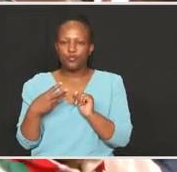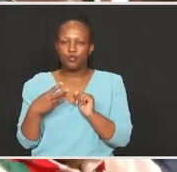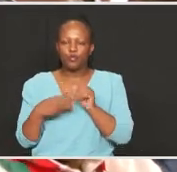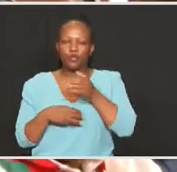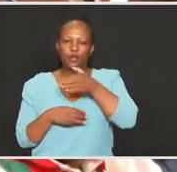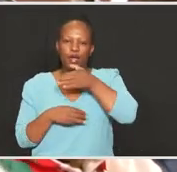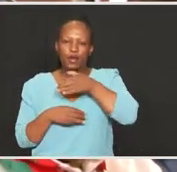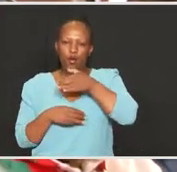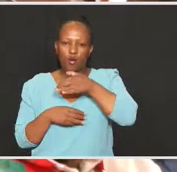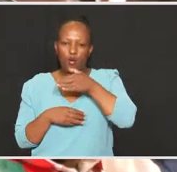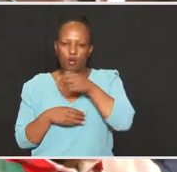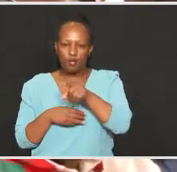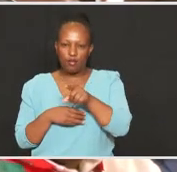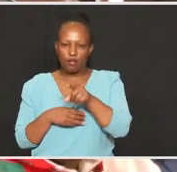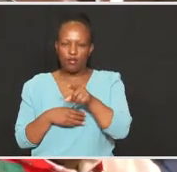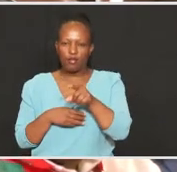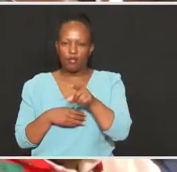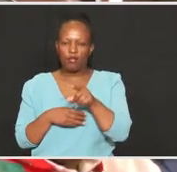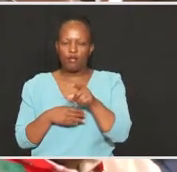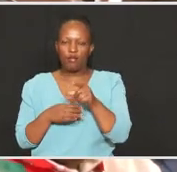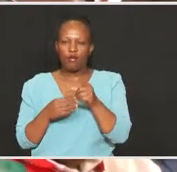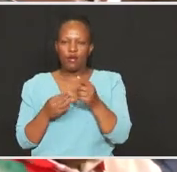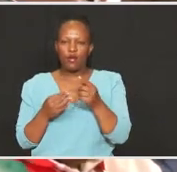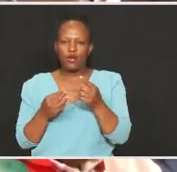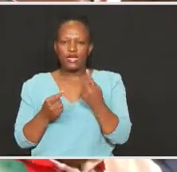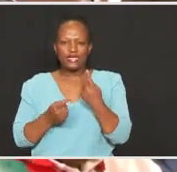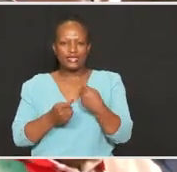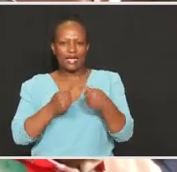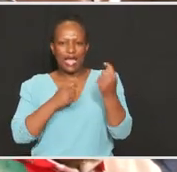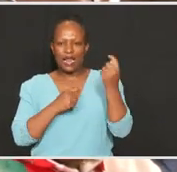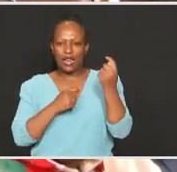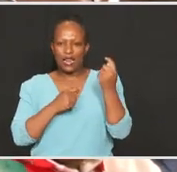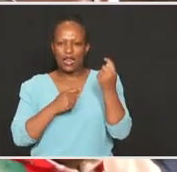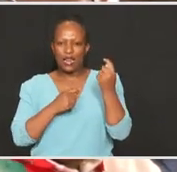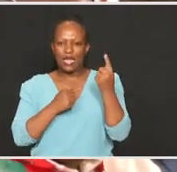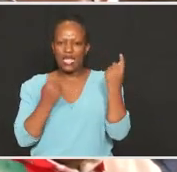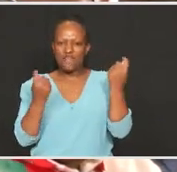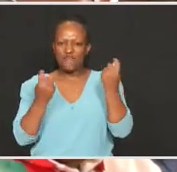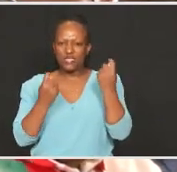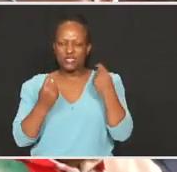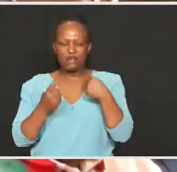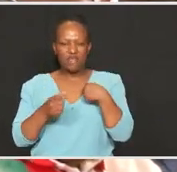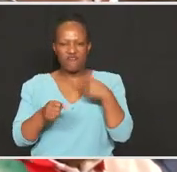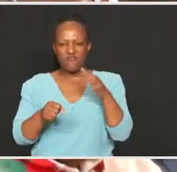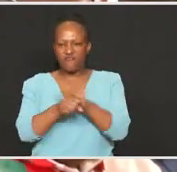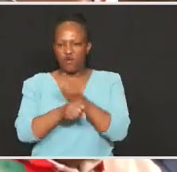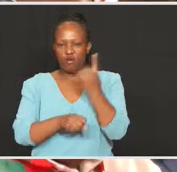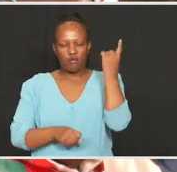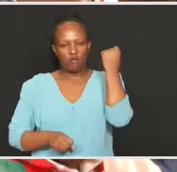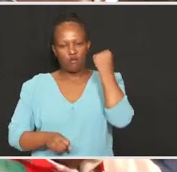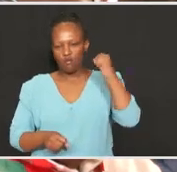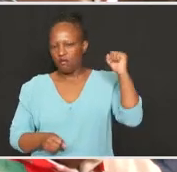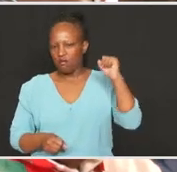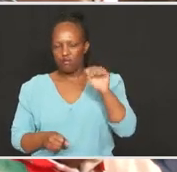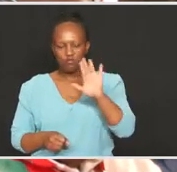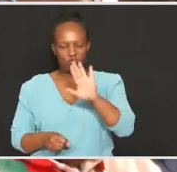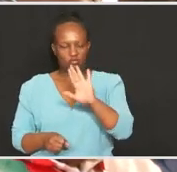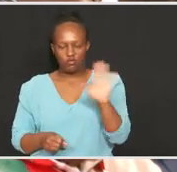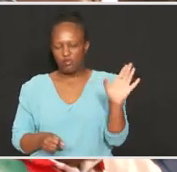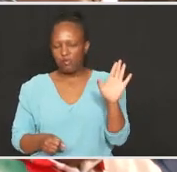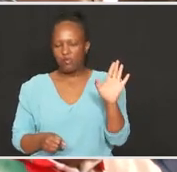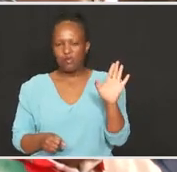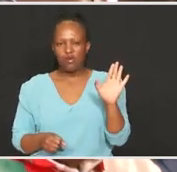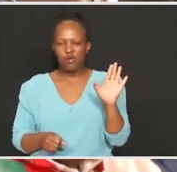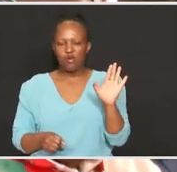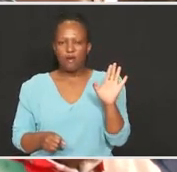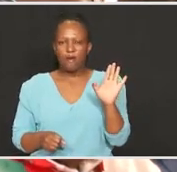um alcohol being sold in events within our schools I'm completely against it I feel this is just